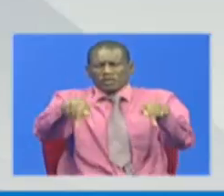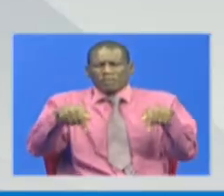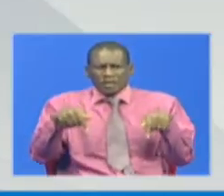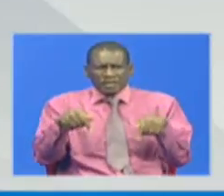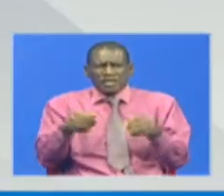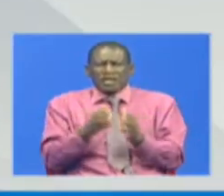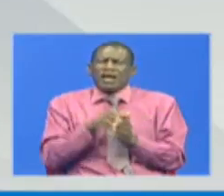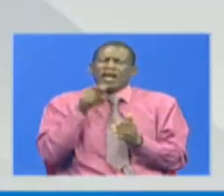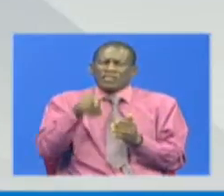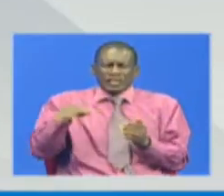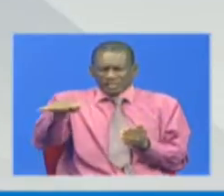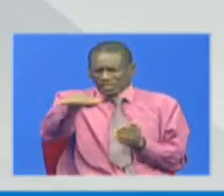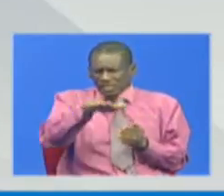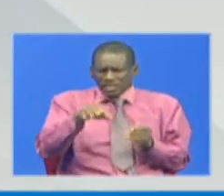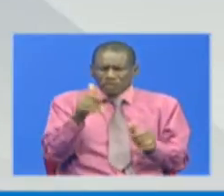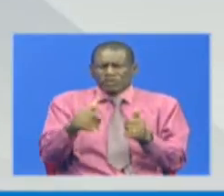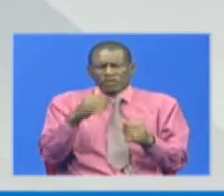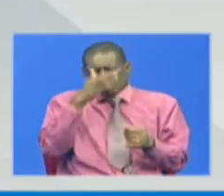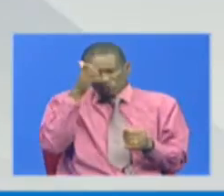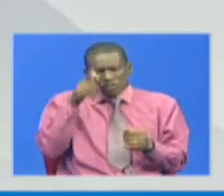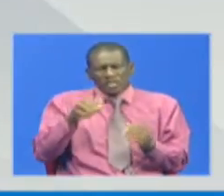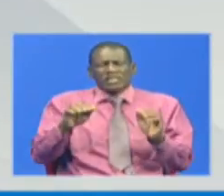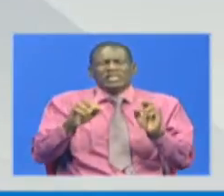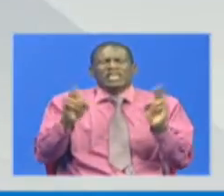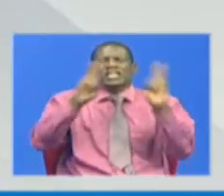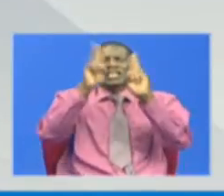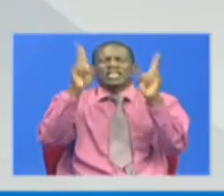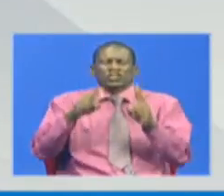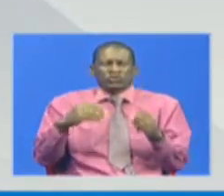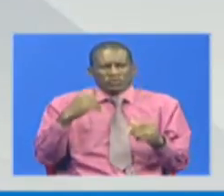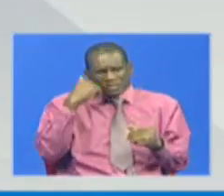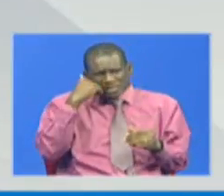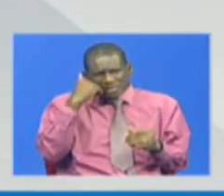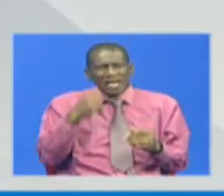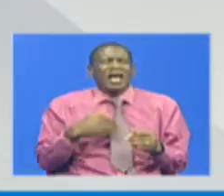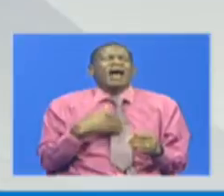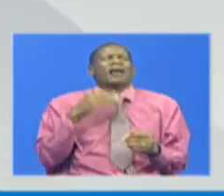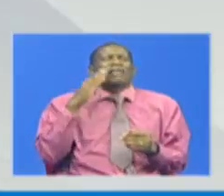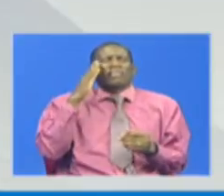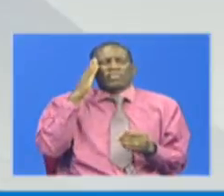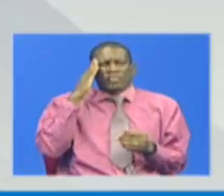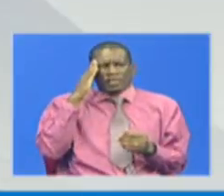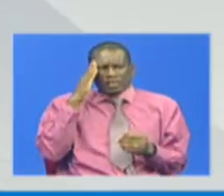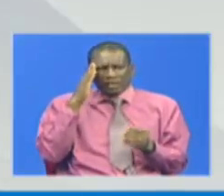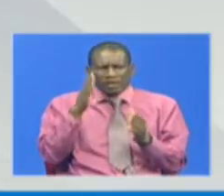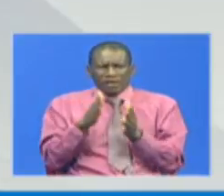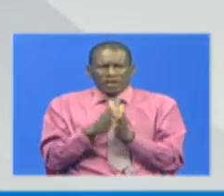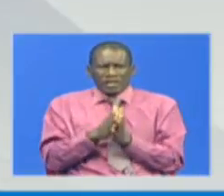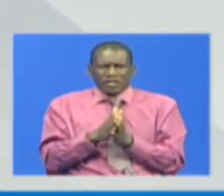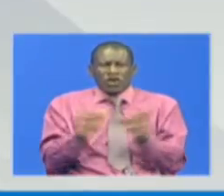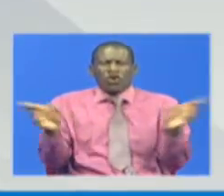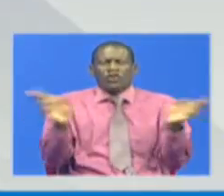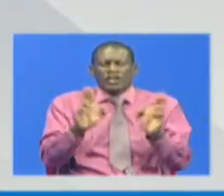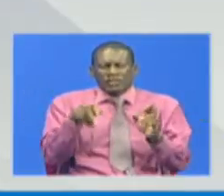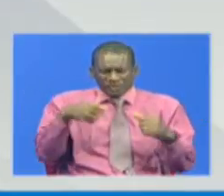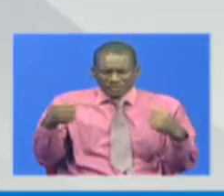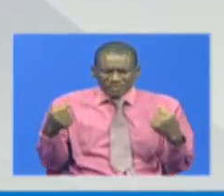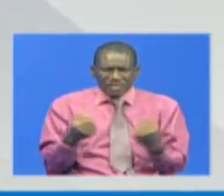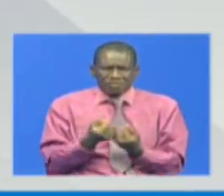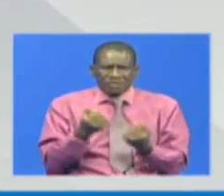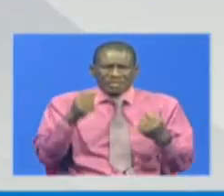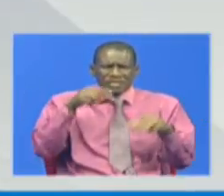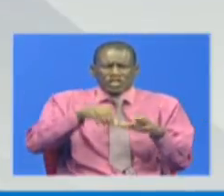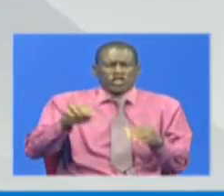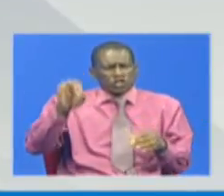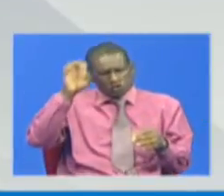this is an area that, because it's a global pandemic, I actually think, and it's already happening in